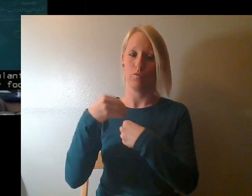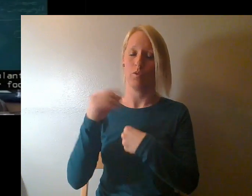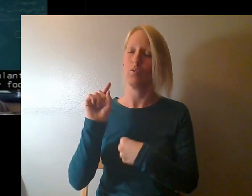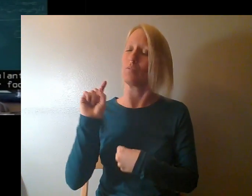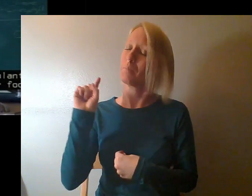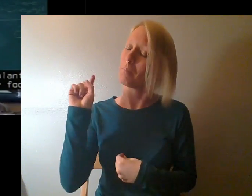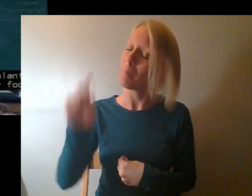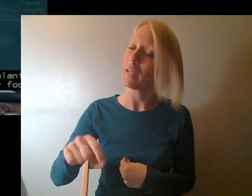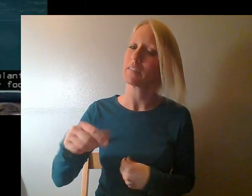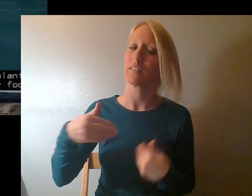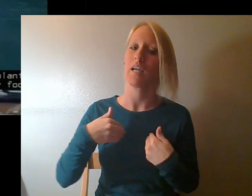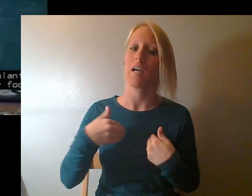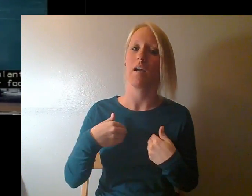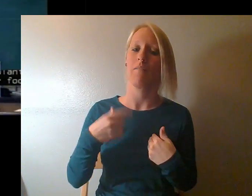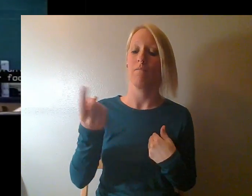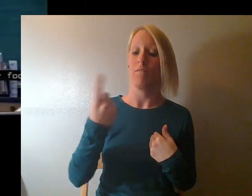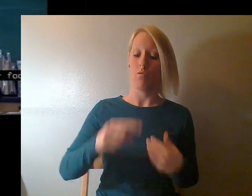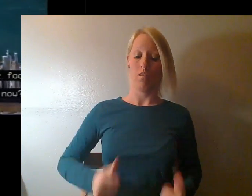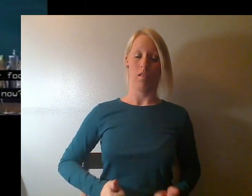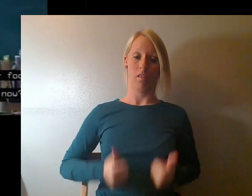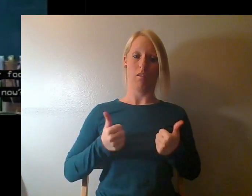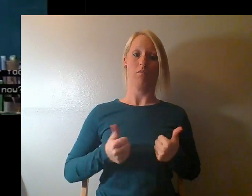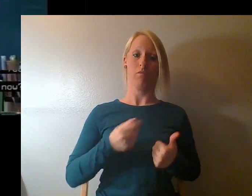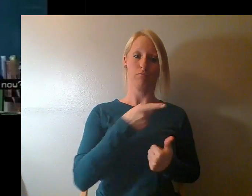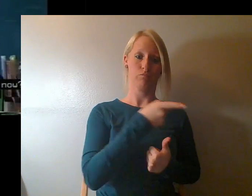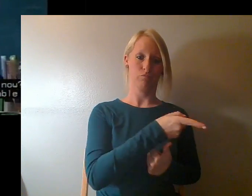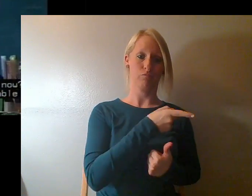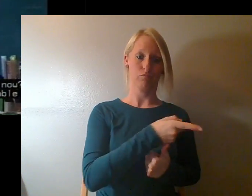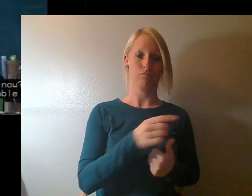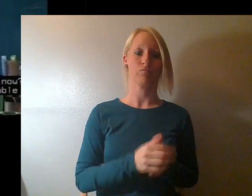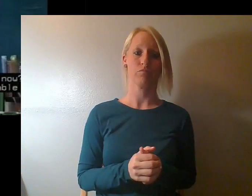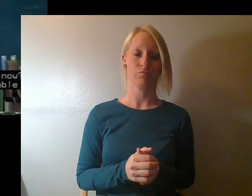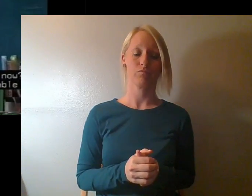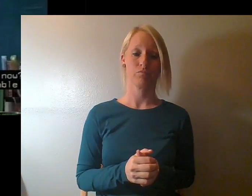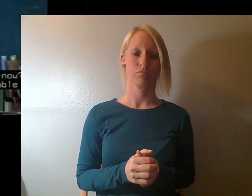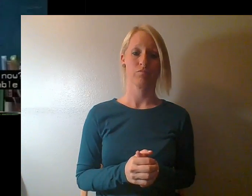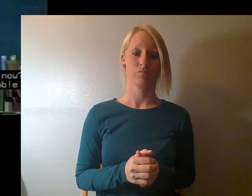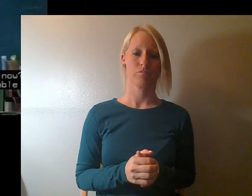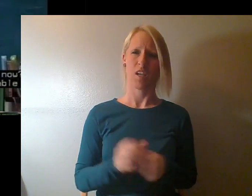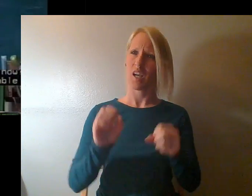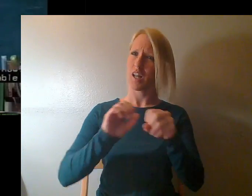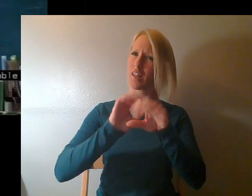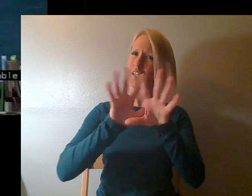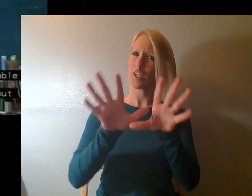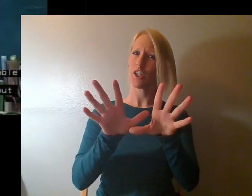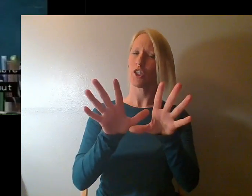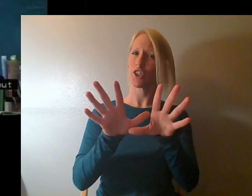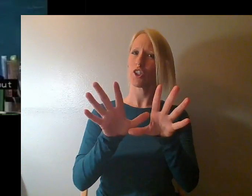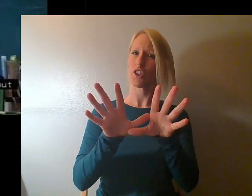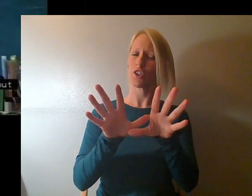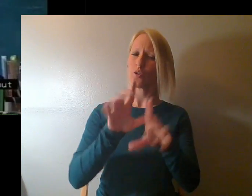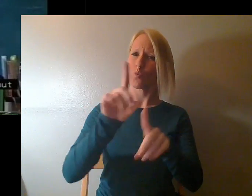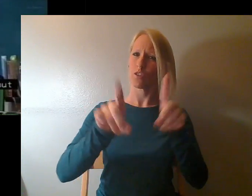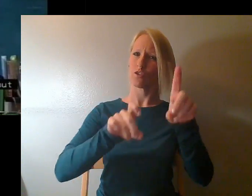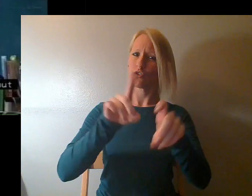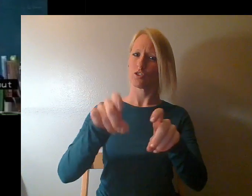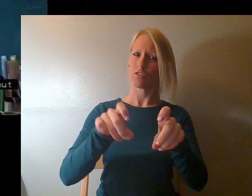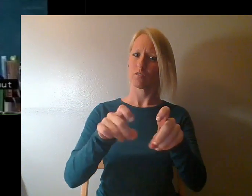All right, then. Is that clear for everyone now? Does everyone feel comfortable with chloroplasts? Are there any questions about them?